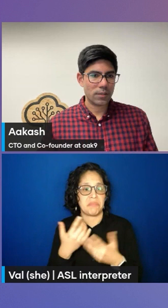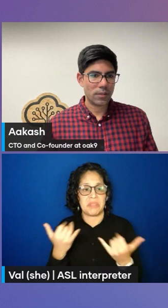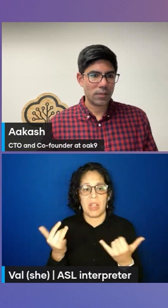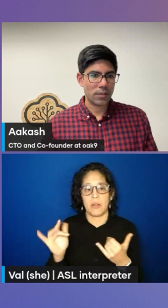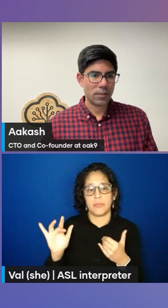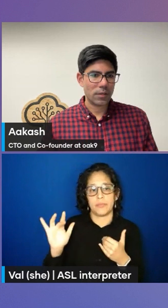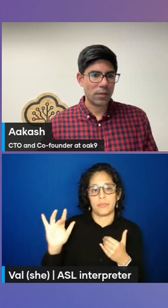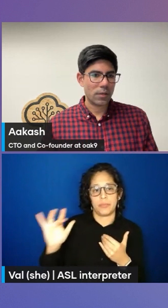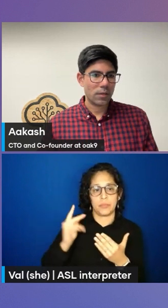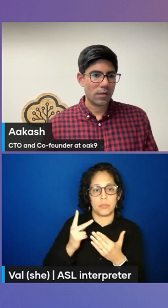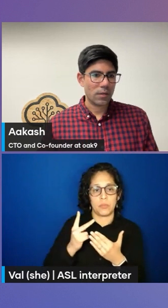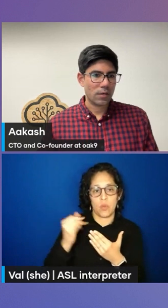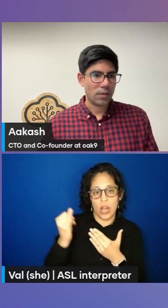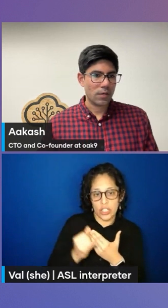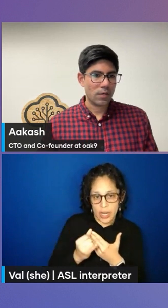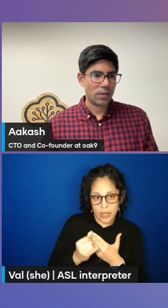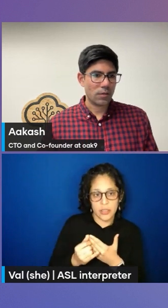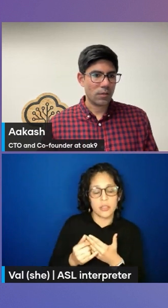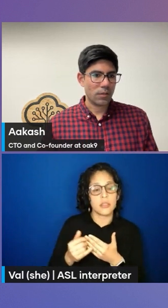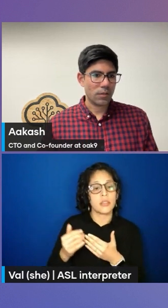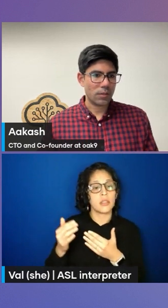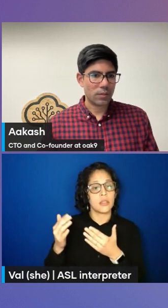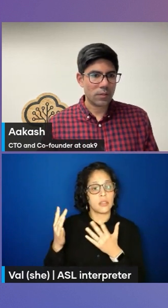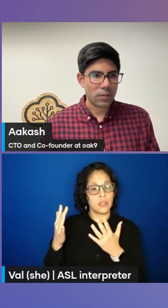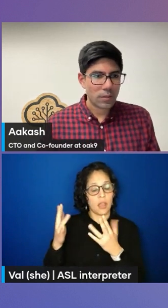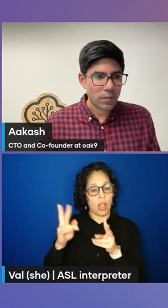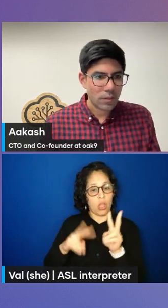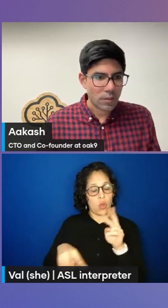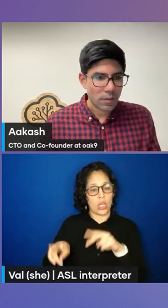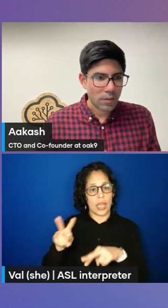project and I look at,